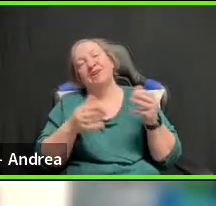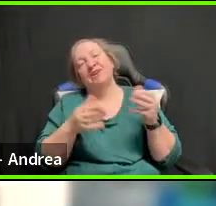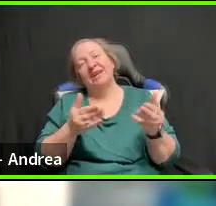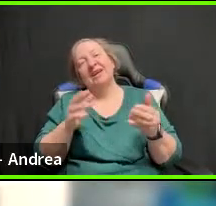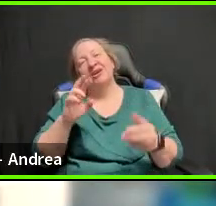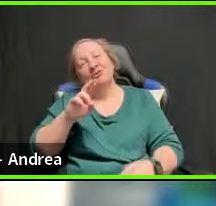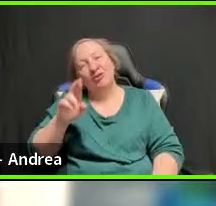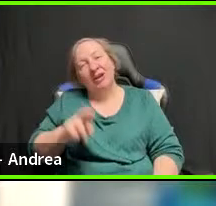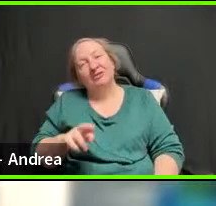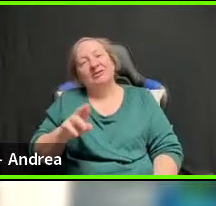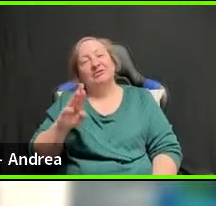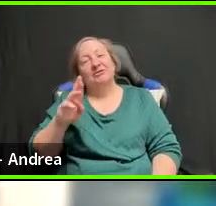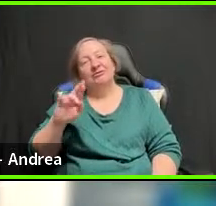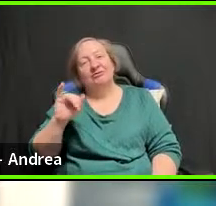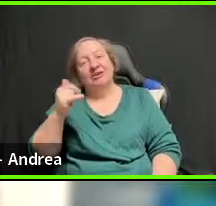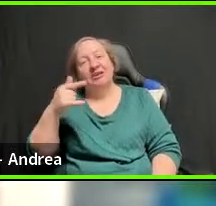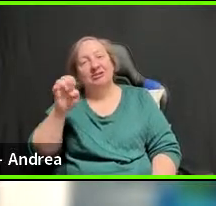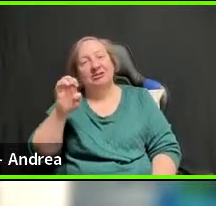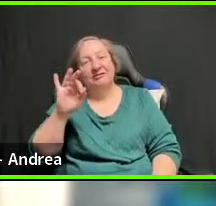Ridgefield, Washington.